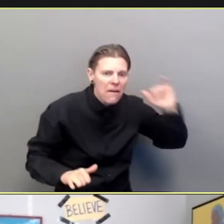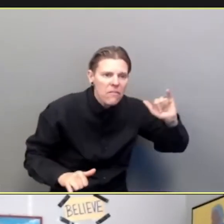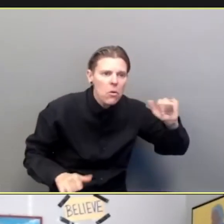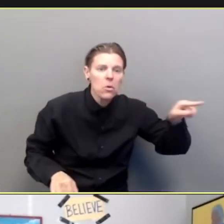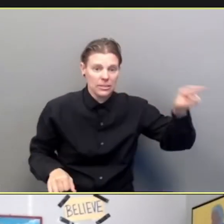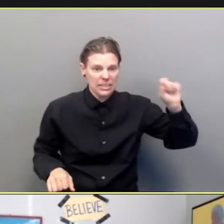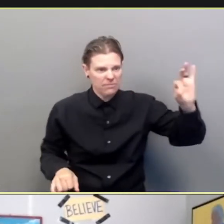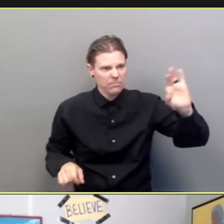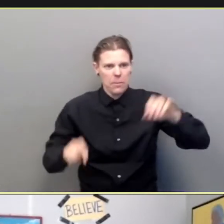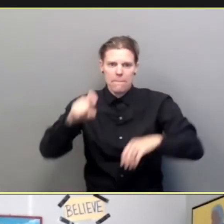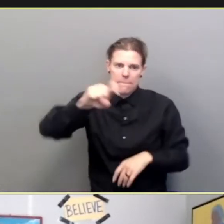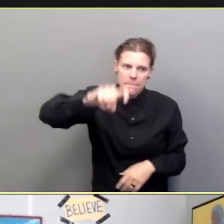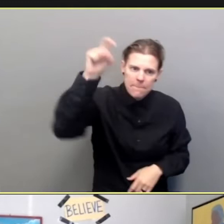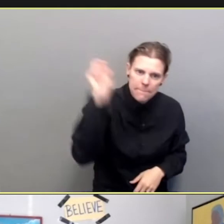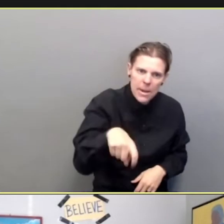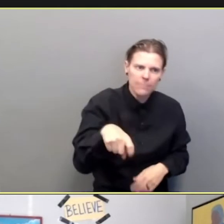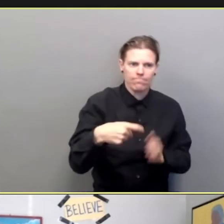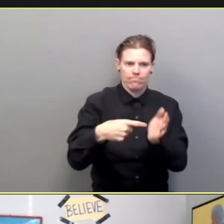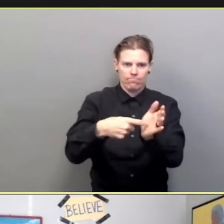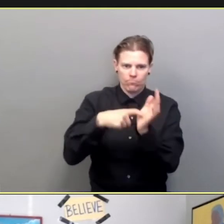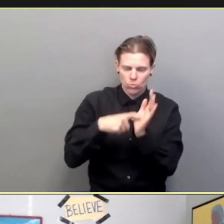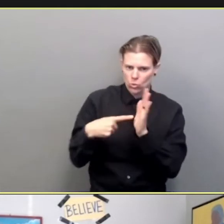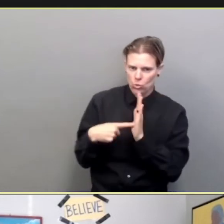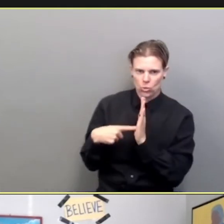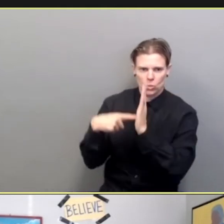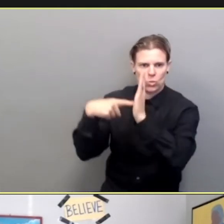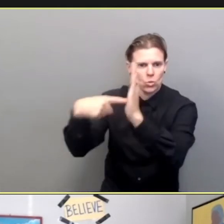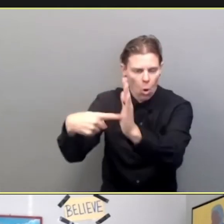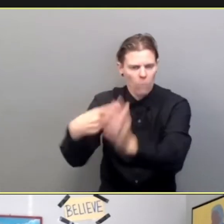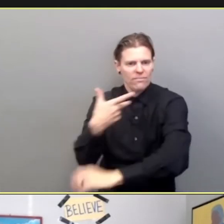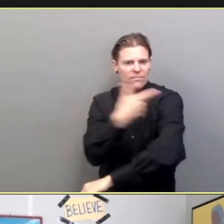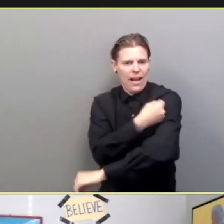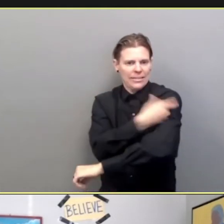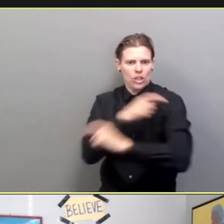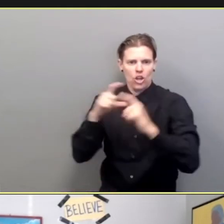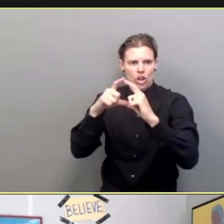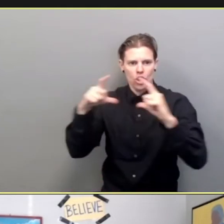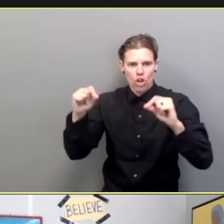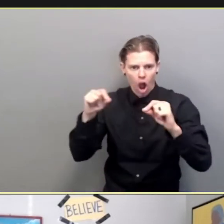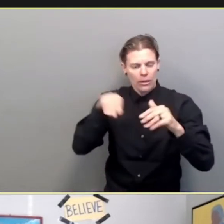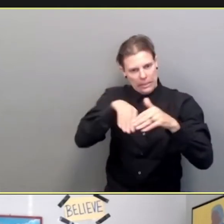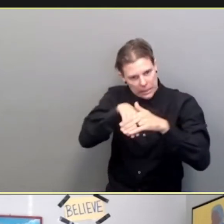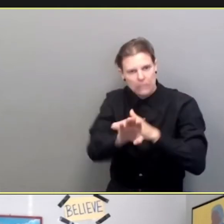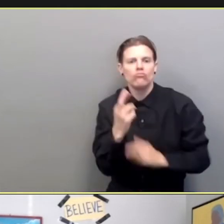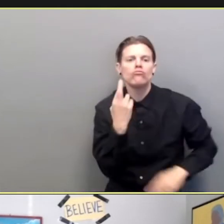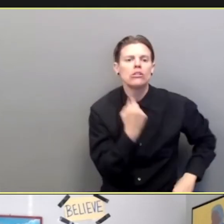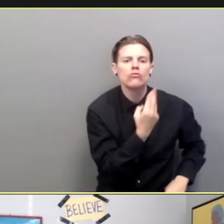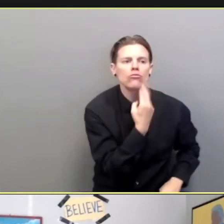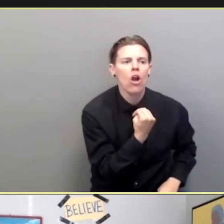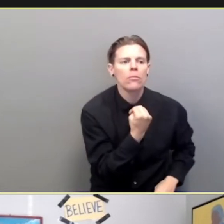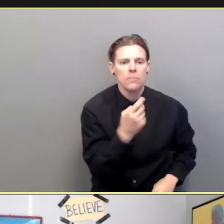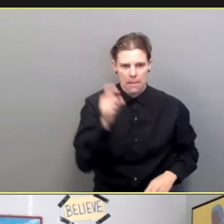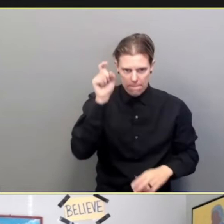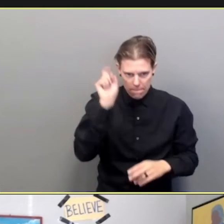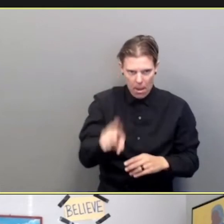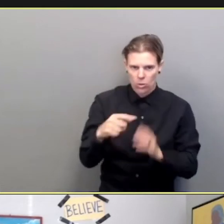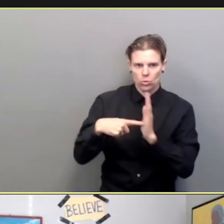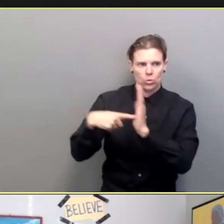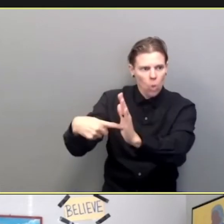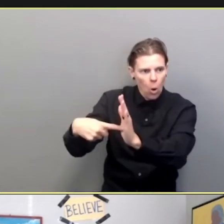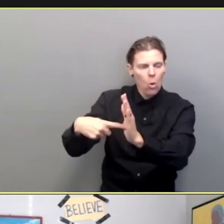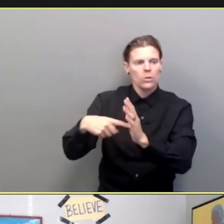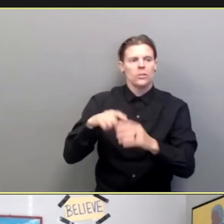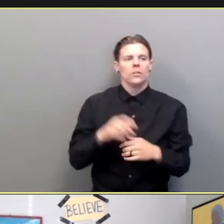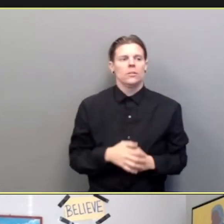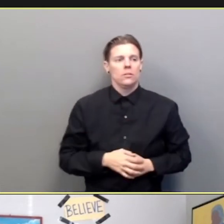to get into a restaurant or to get into a concert or do things like that. So, you know, we're